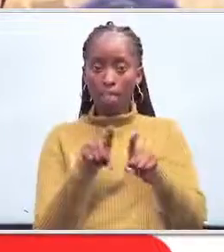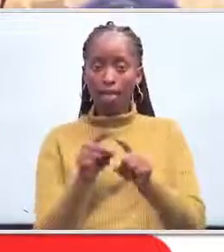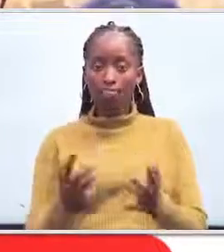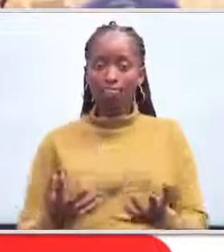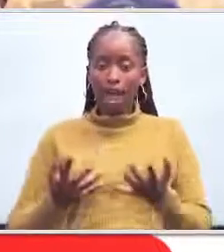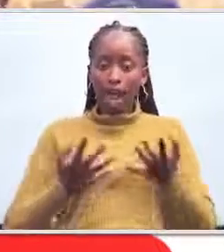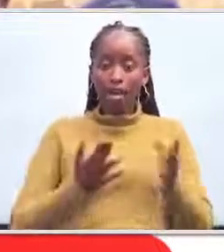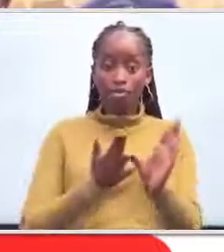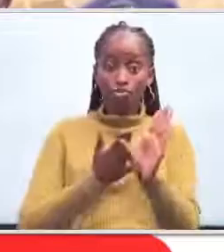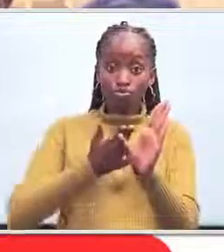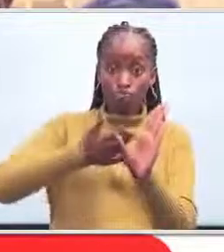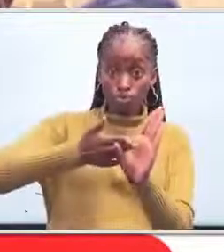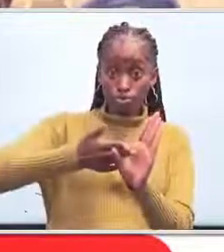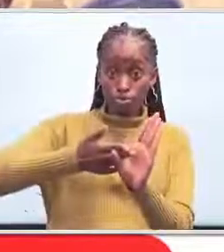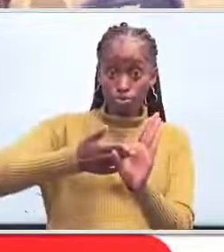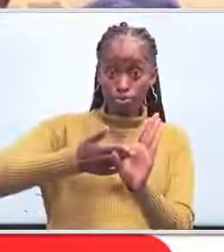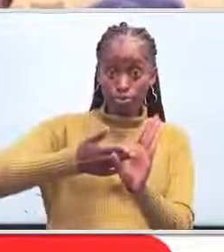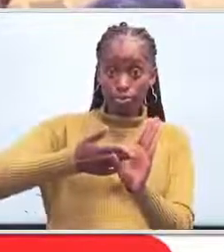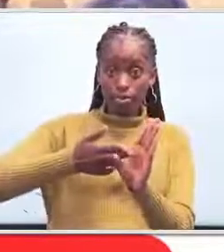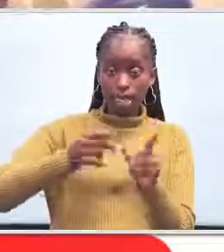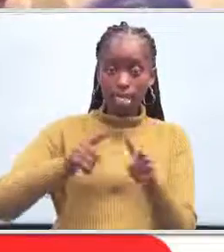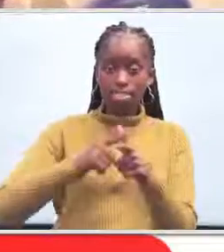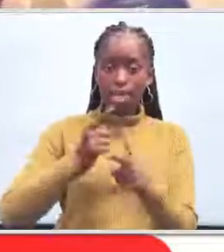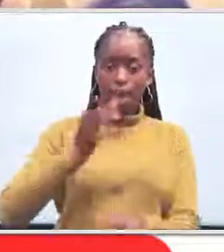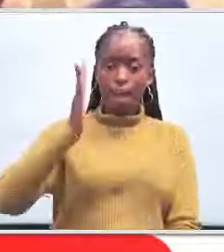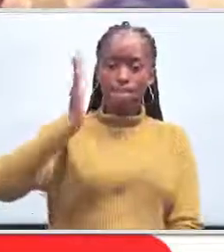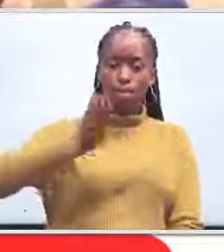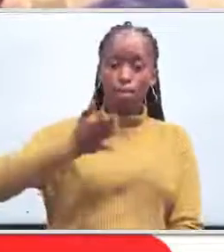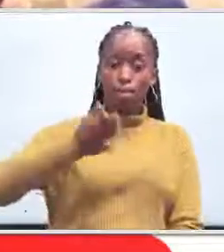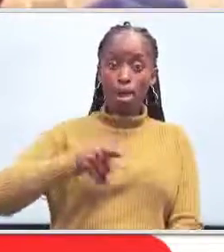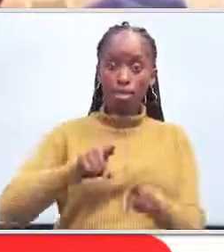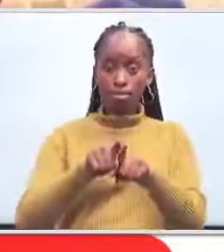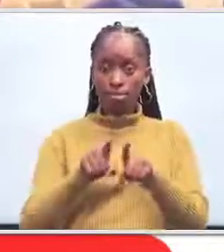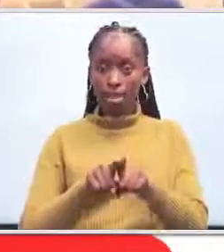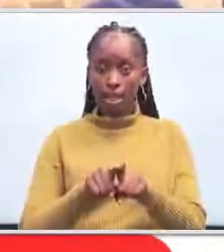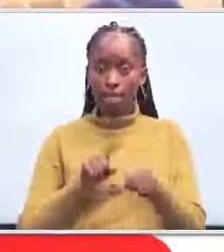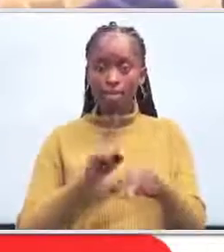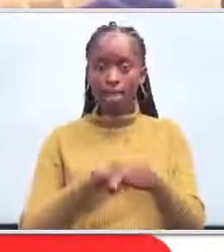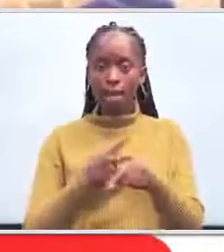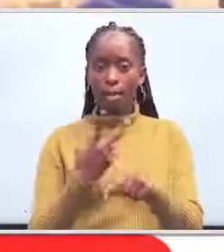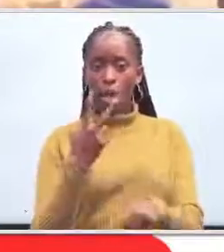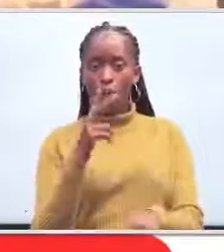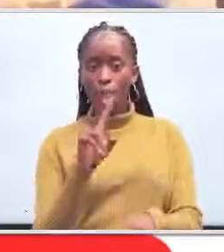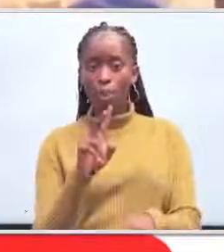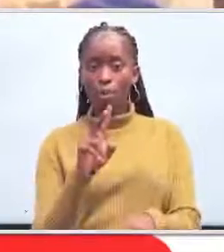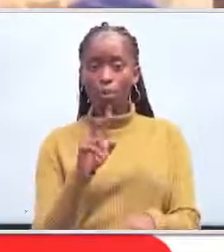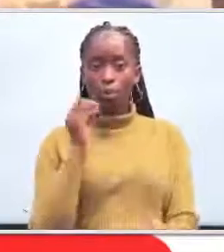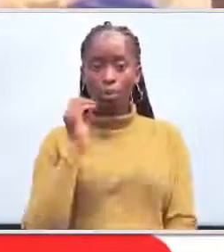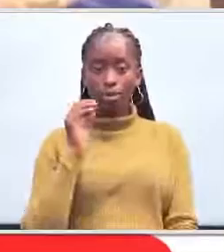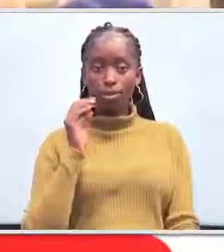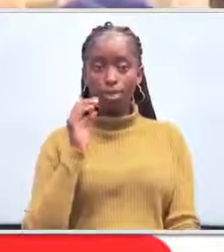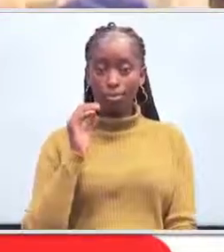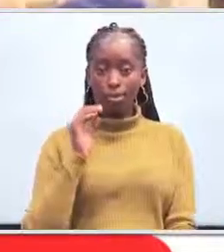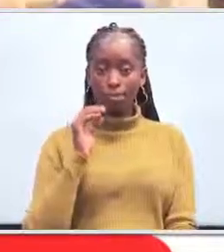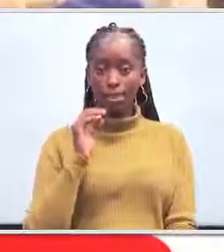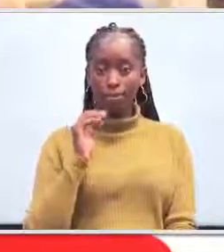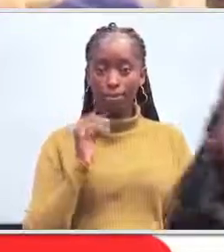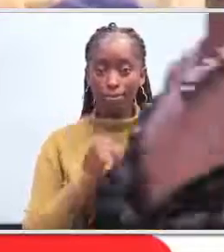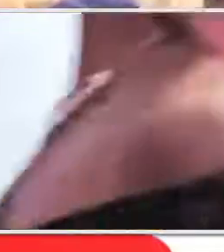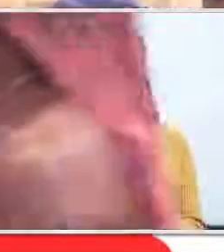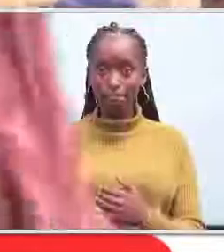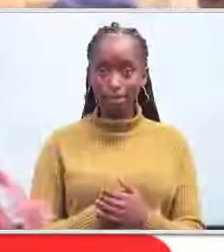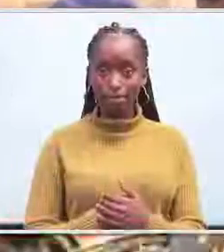petrol and an axe. Whenever he approaches an homestead,